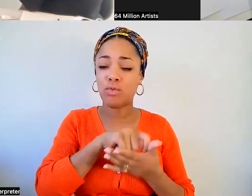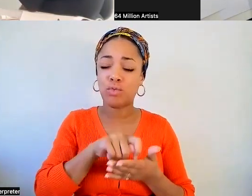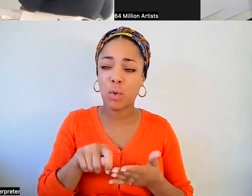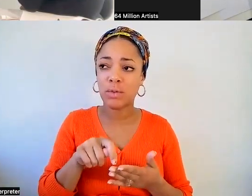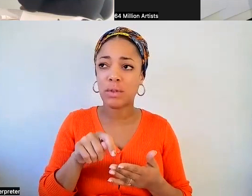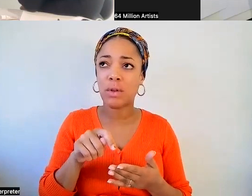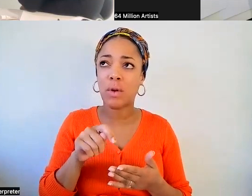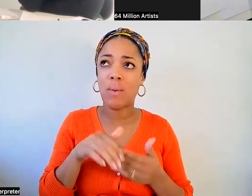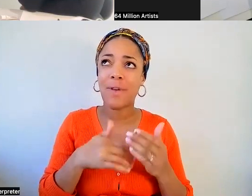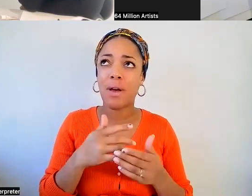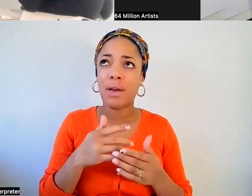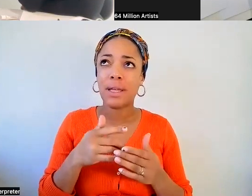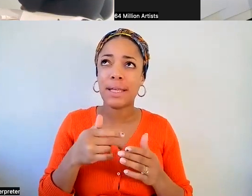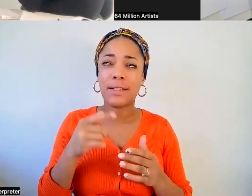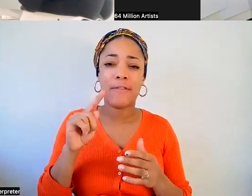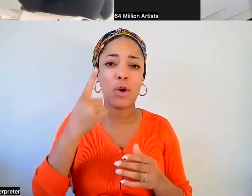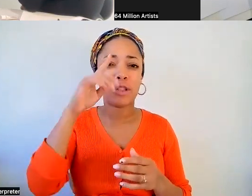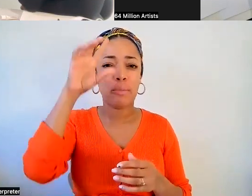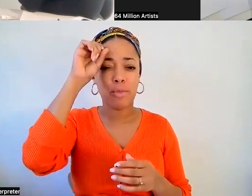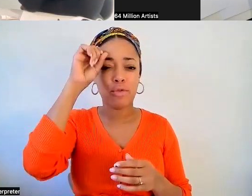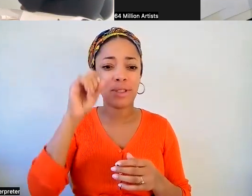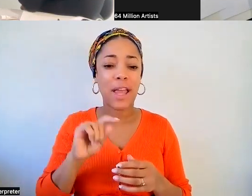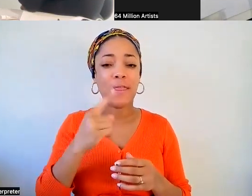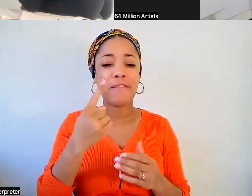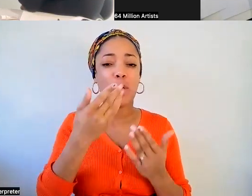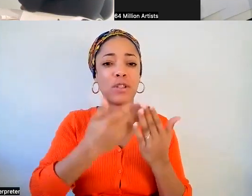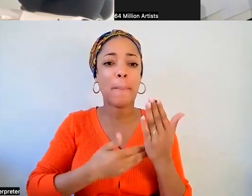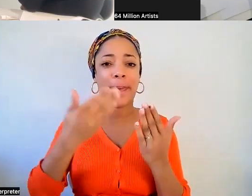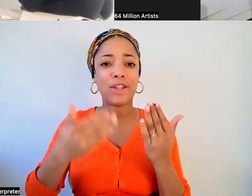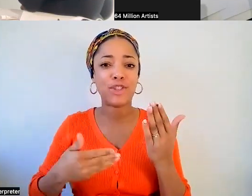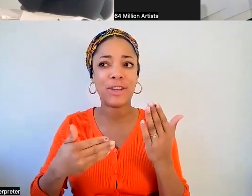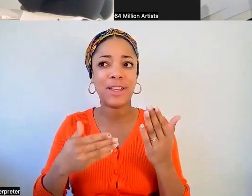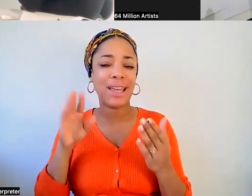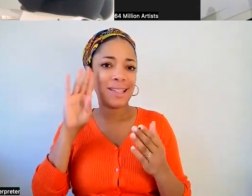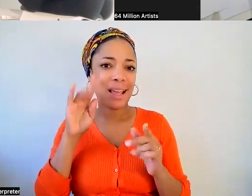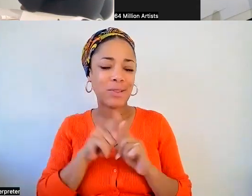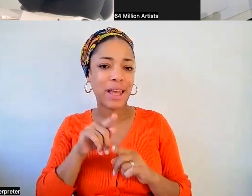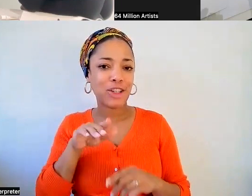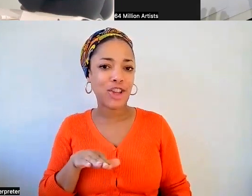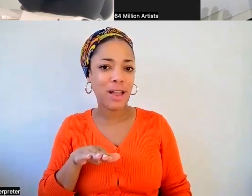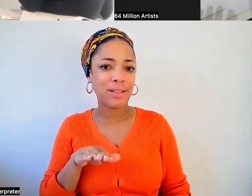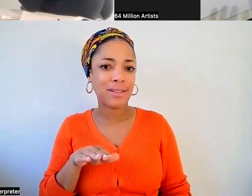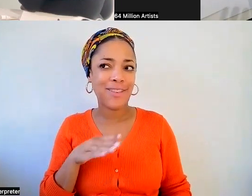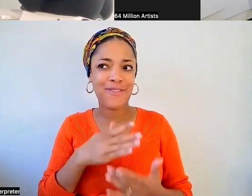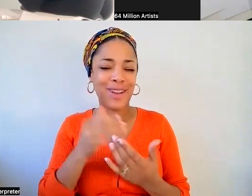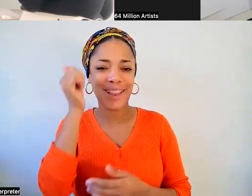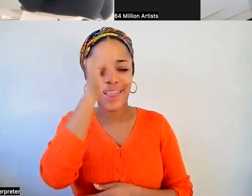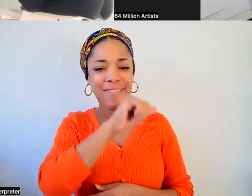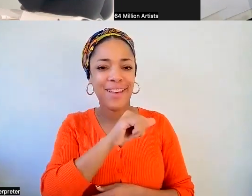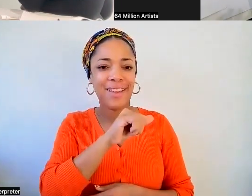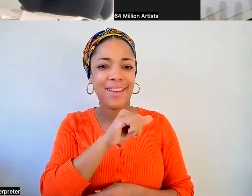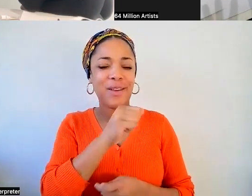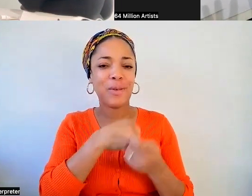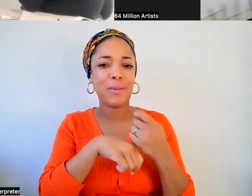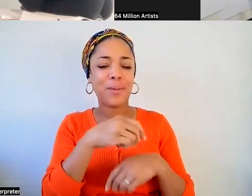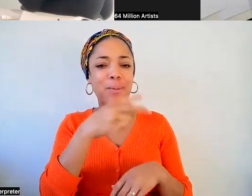the first two or three pages where he's doing that, he sounds like a child. Mm. It's very clever. And then as he gets older,